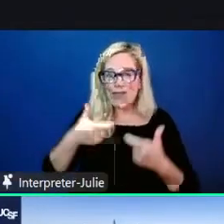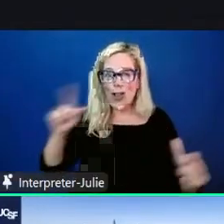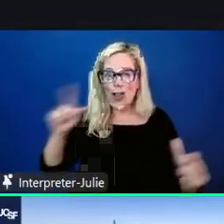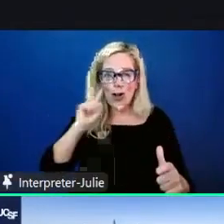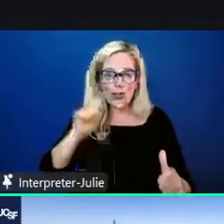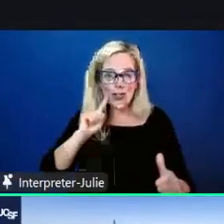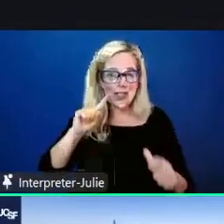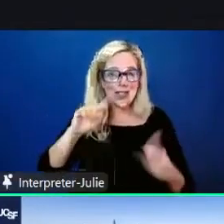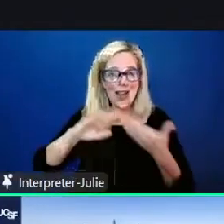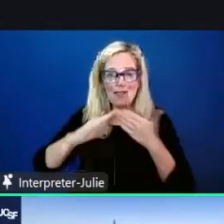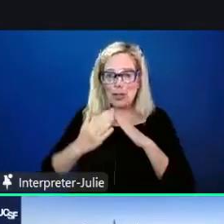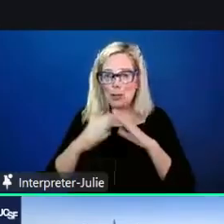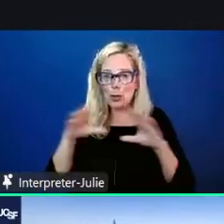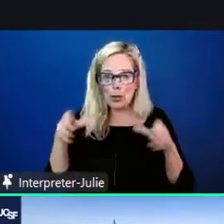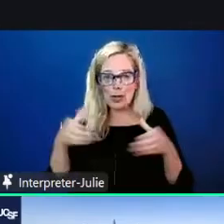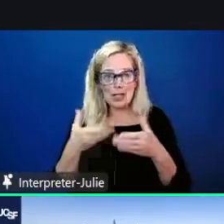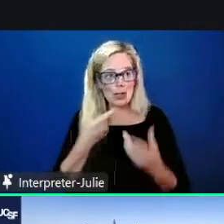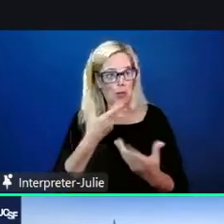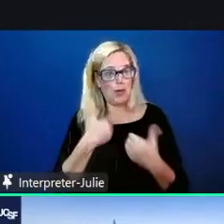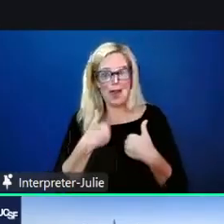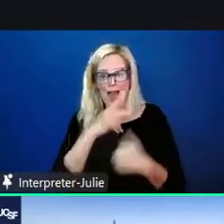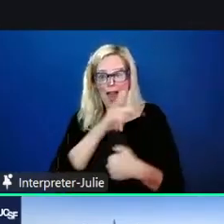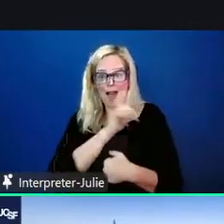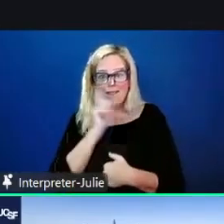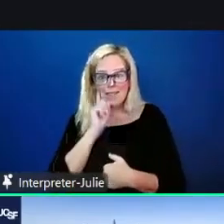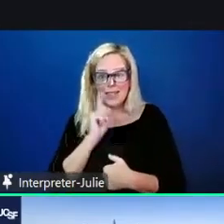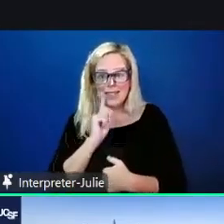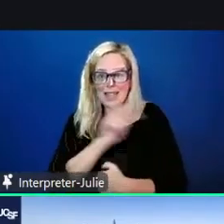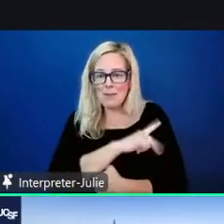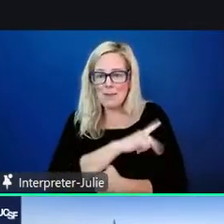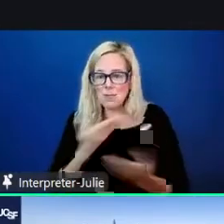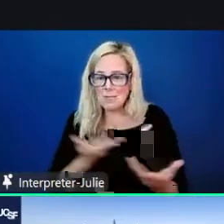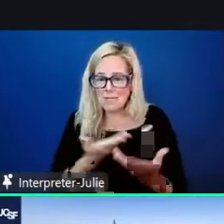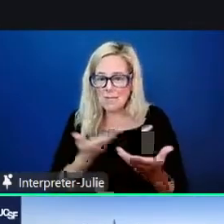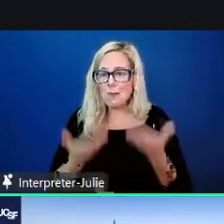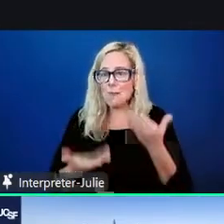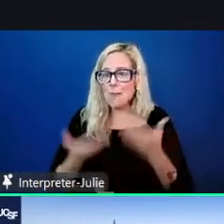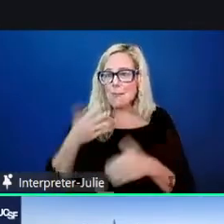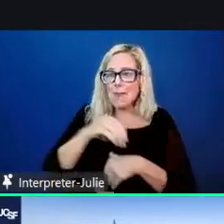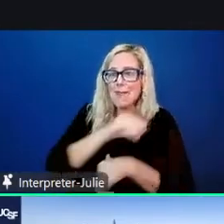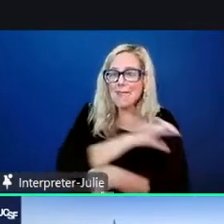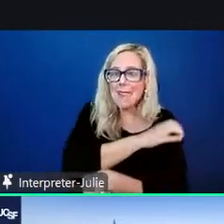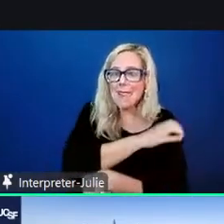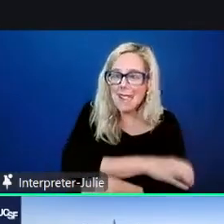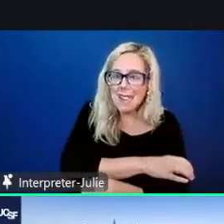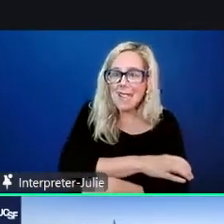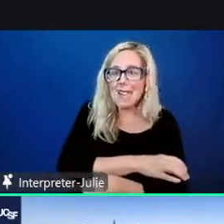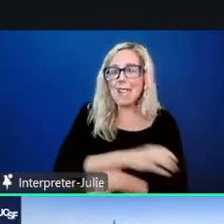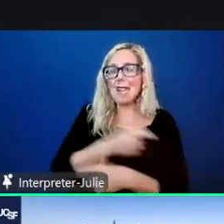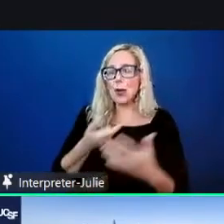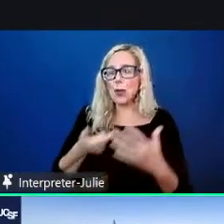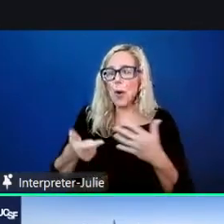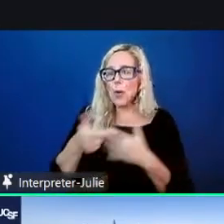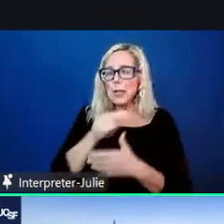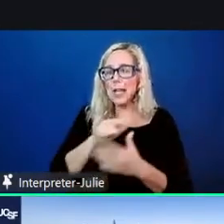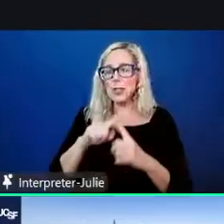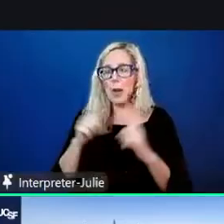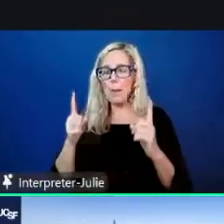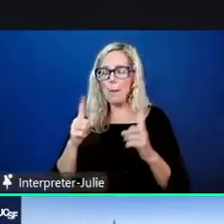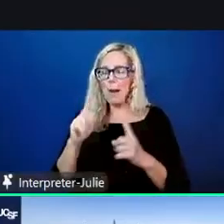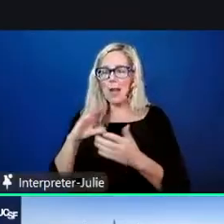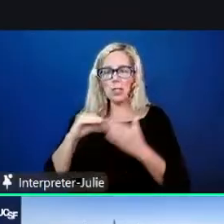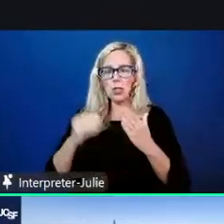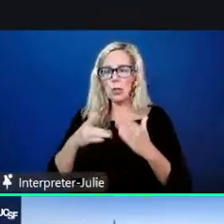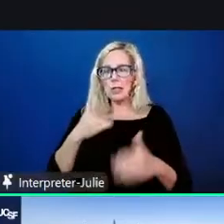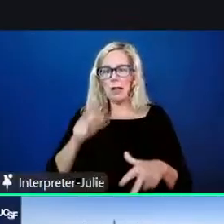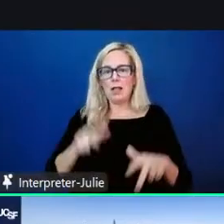run into deaf patients here and there, whether it's through our clinical experiences, rotations, things like that, but our students aren't feeling well